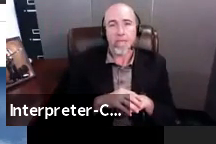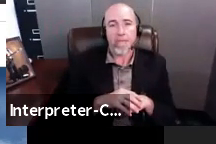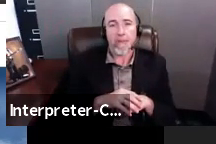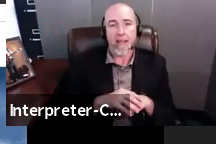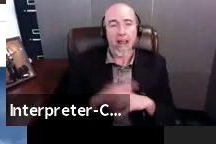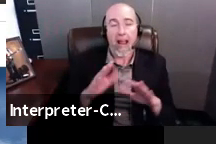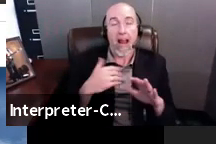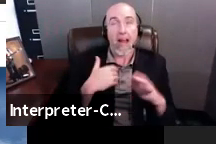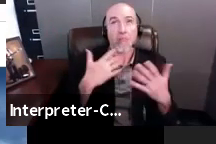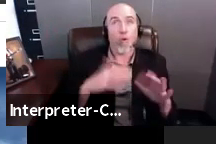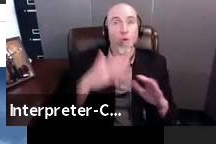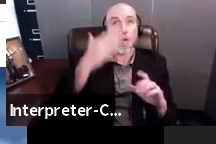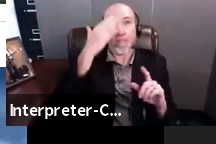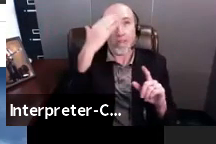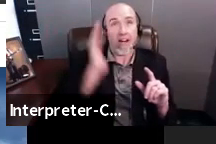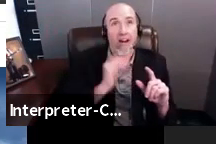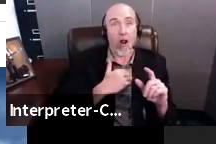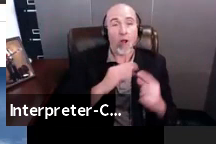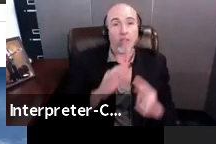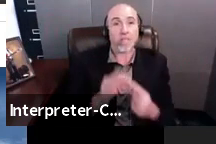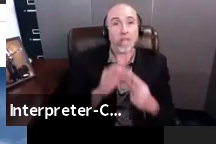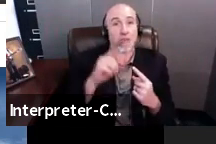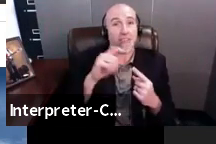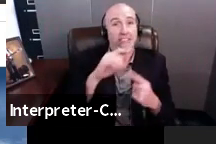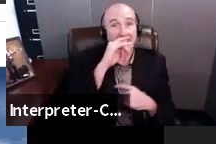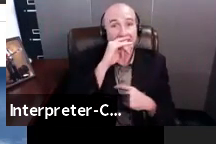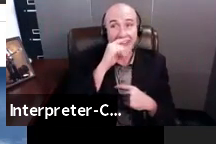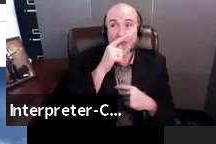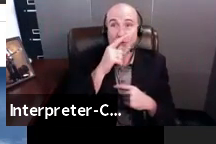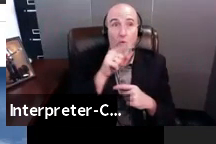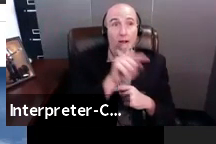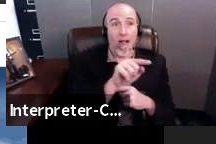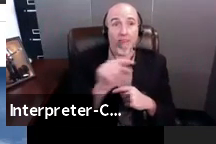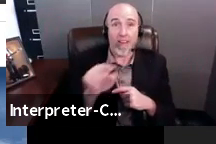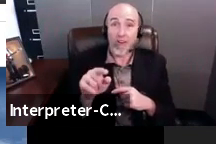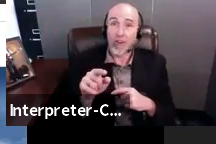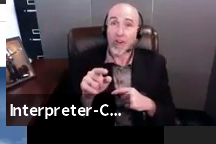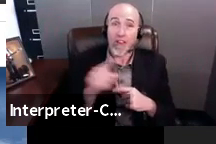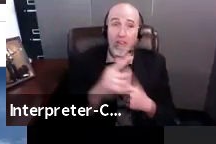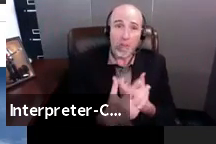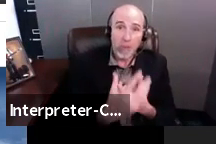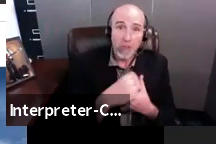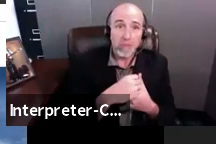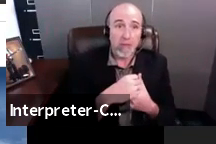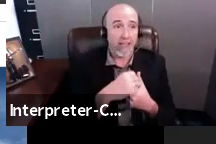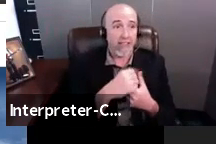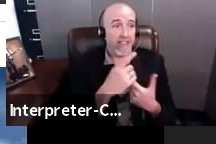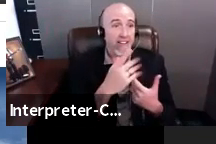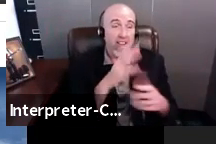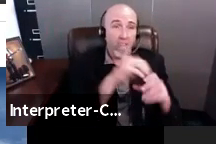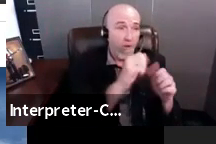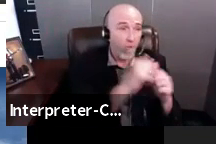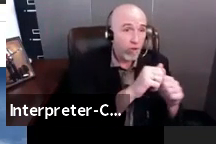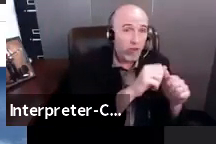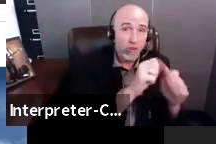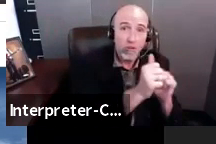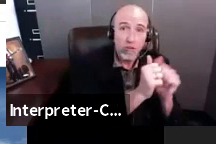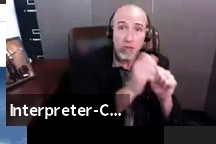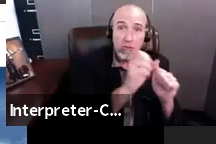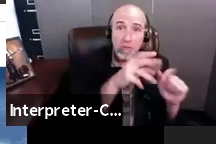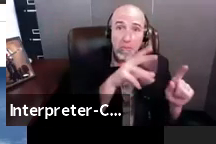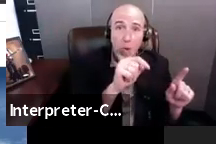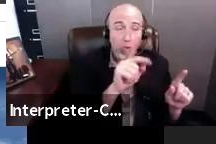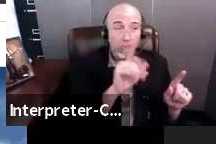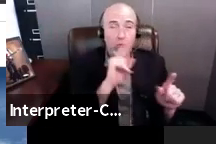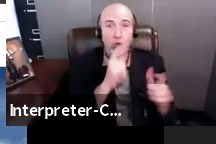Don't want to forget, you know, our special needs kids that are out there that are participating in sports. That's become a huge